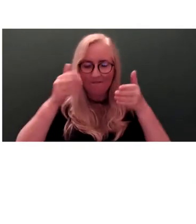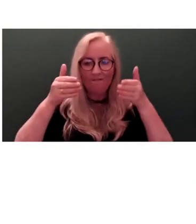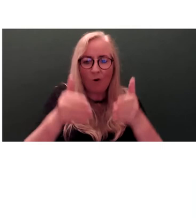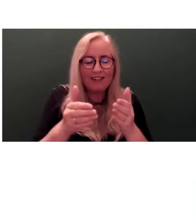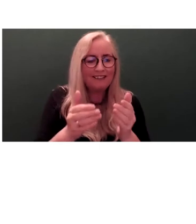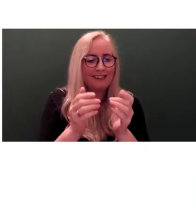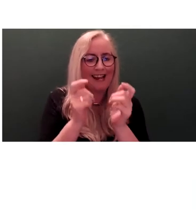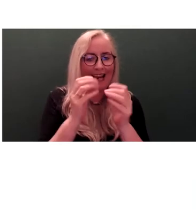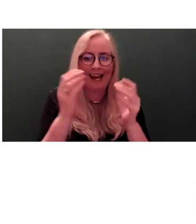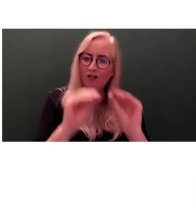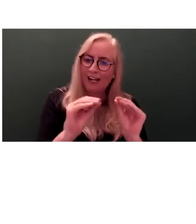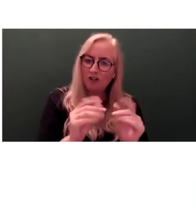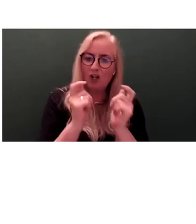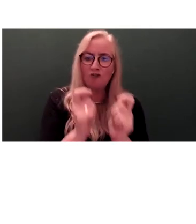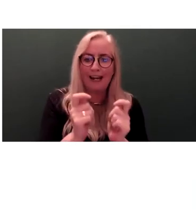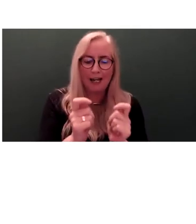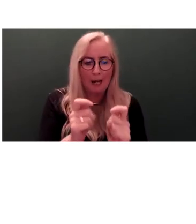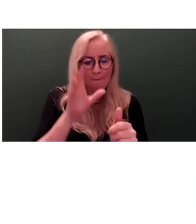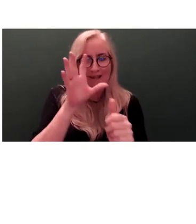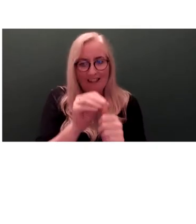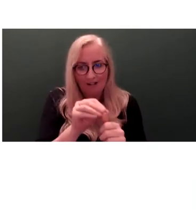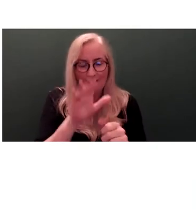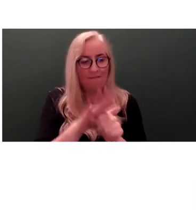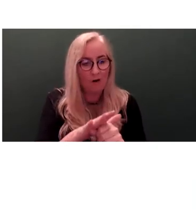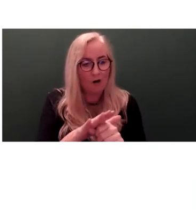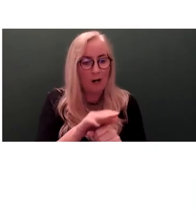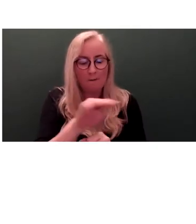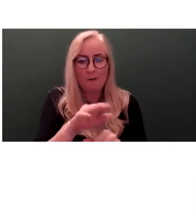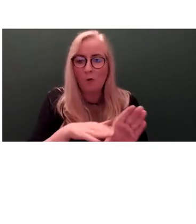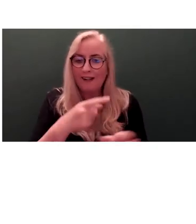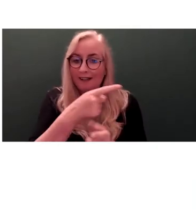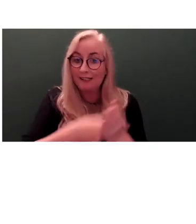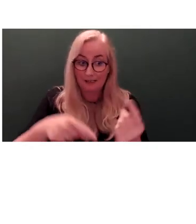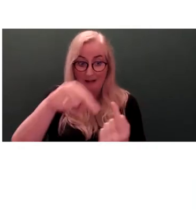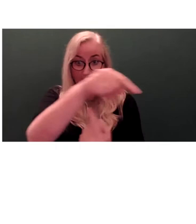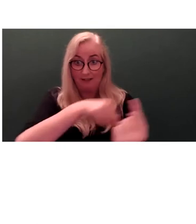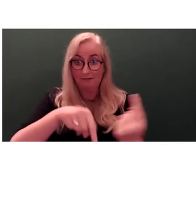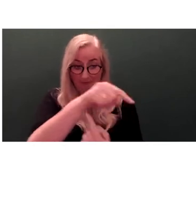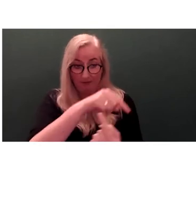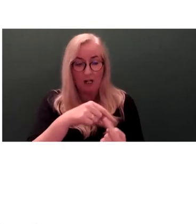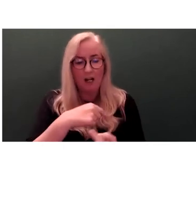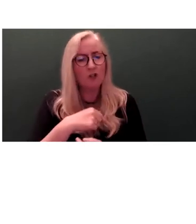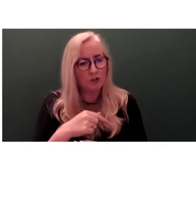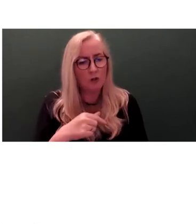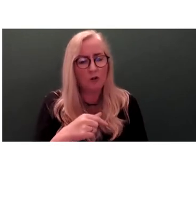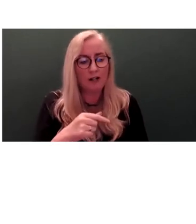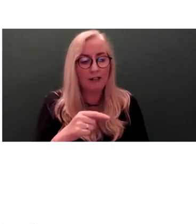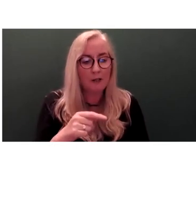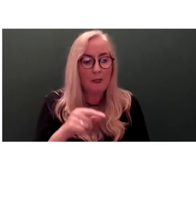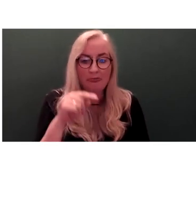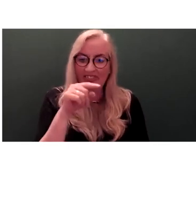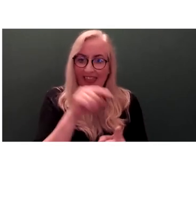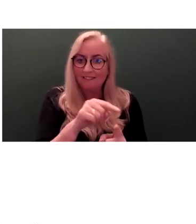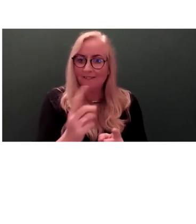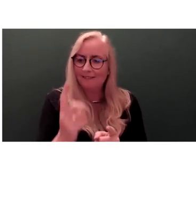training targeted specifically at people with disabilities. And I think, this was